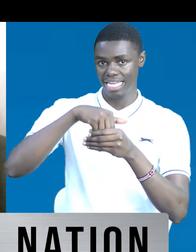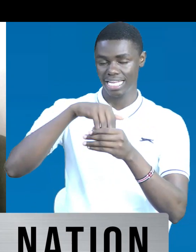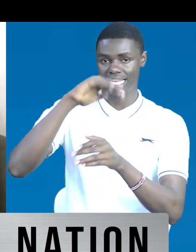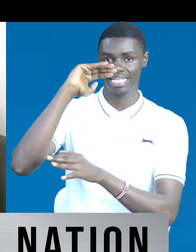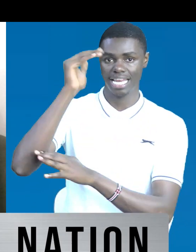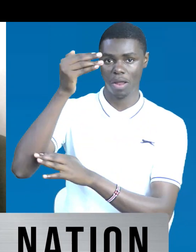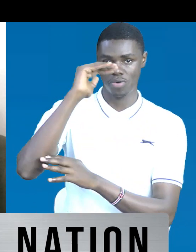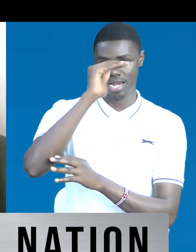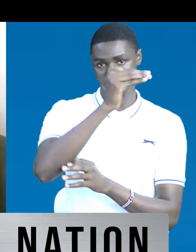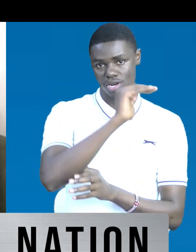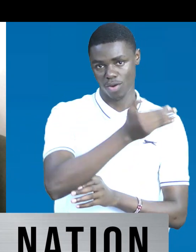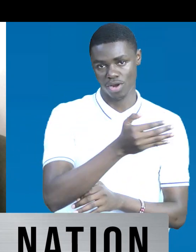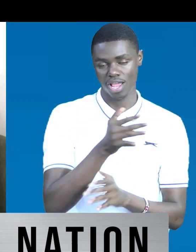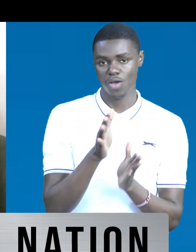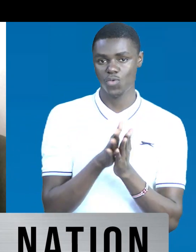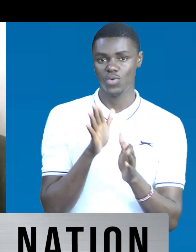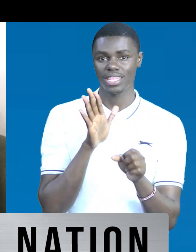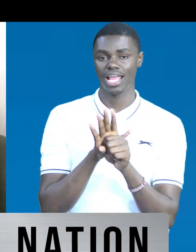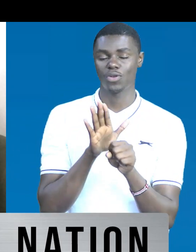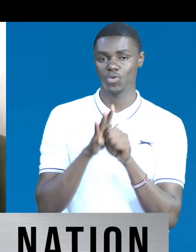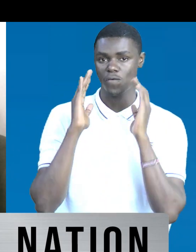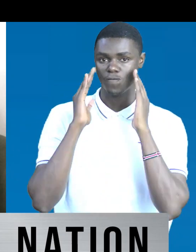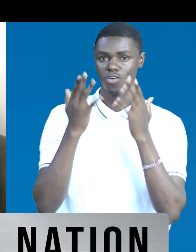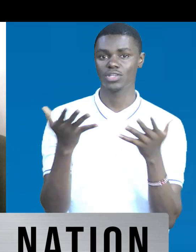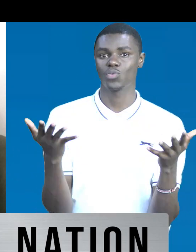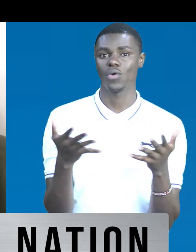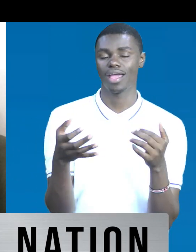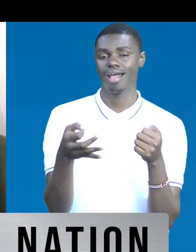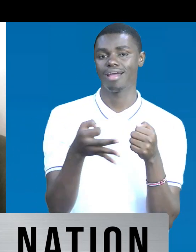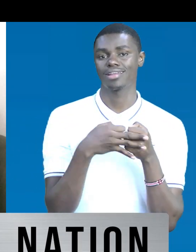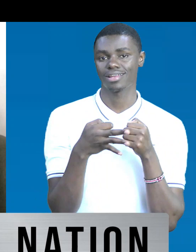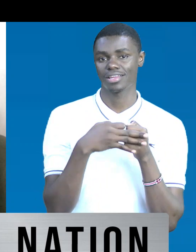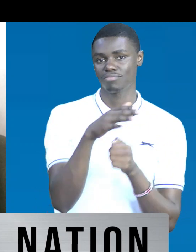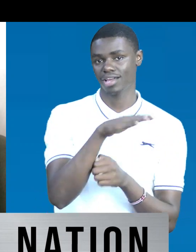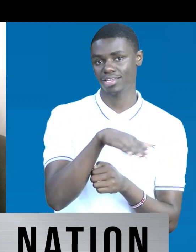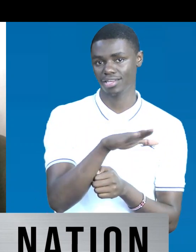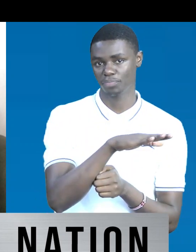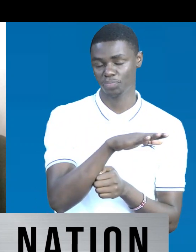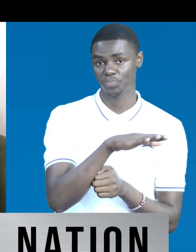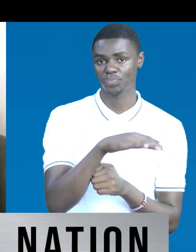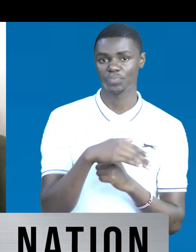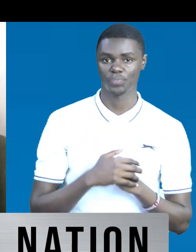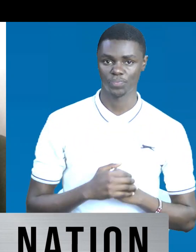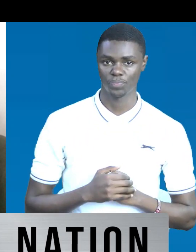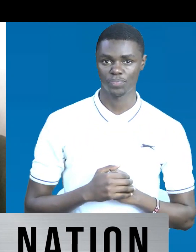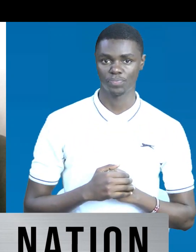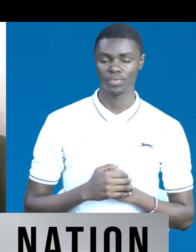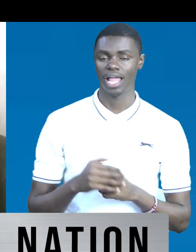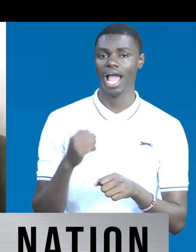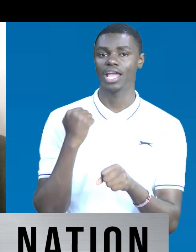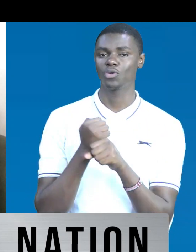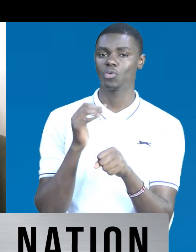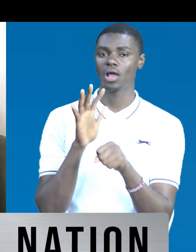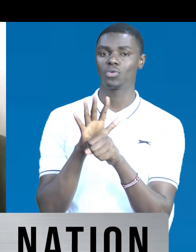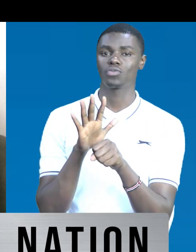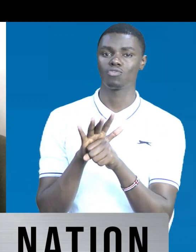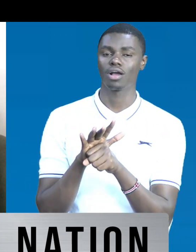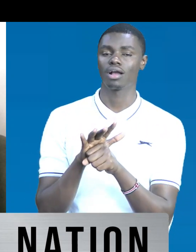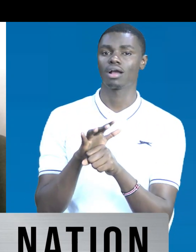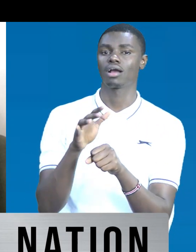in Nairobi, with a lot of focus in Kibera. Yes, I also do a lot of work